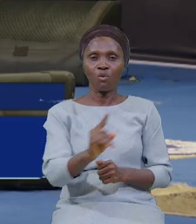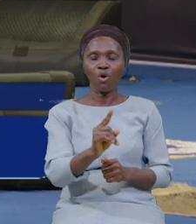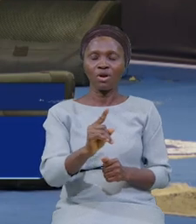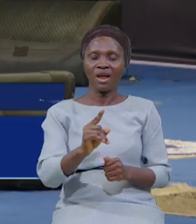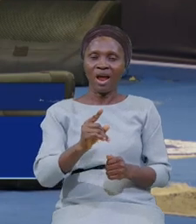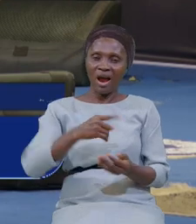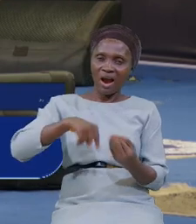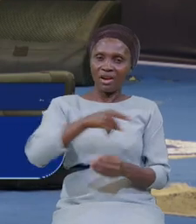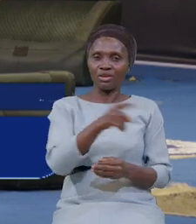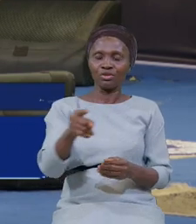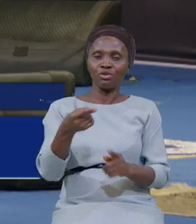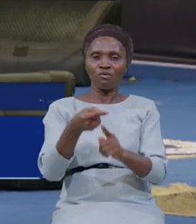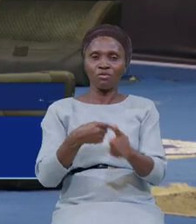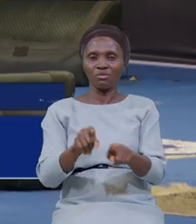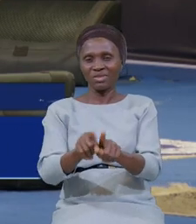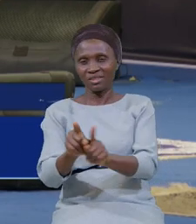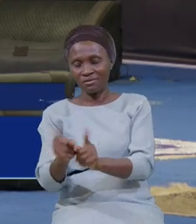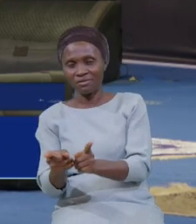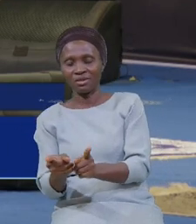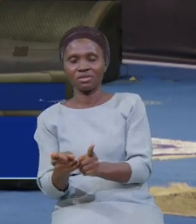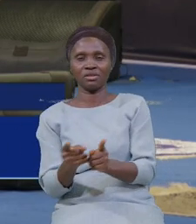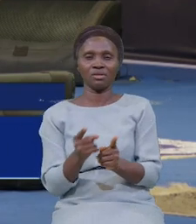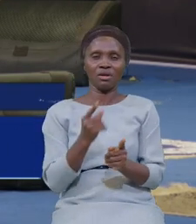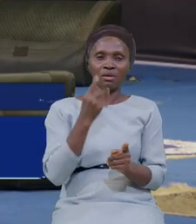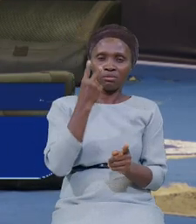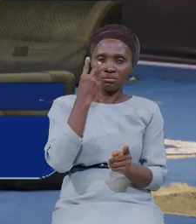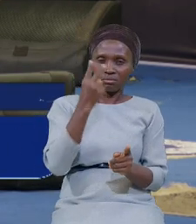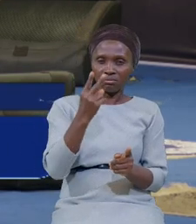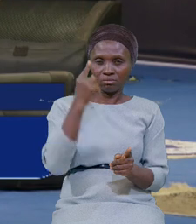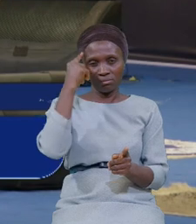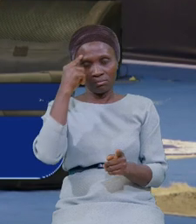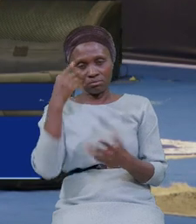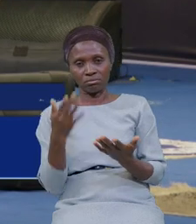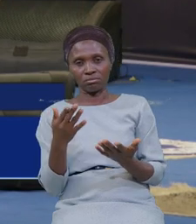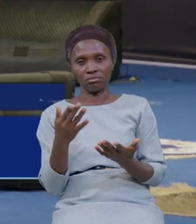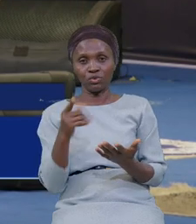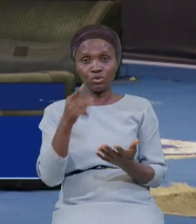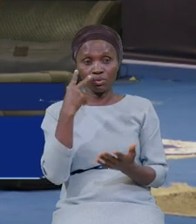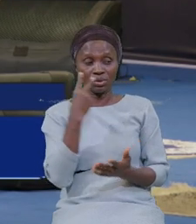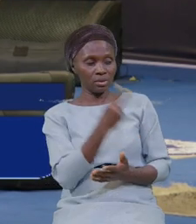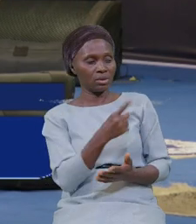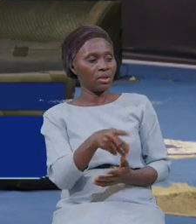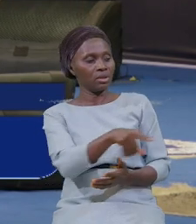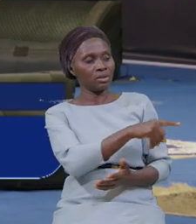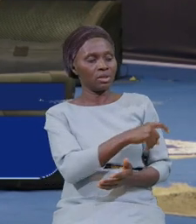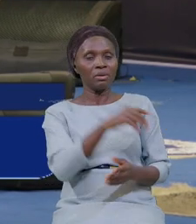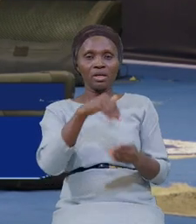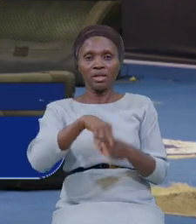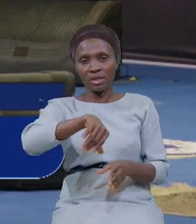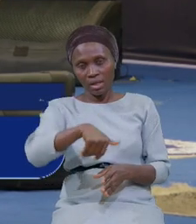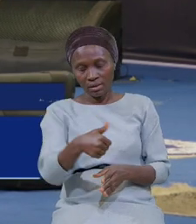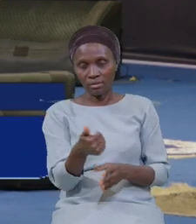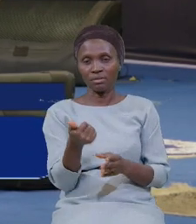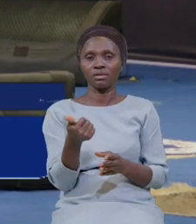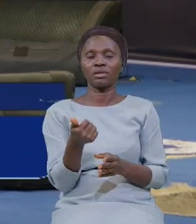you, whether a relation or just a neighbor. You see them in another view.